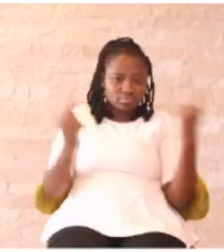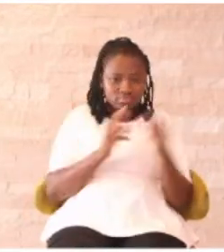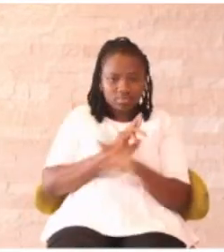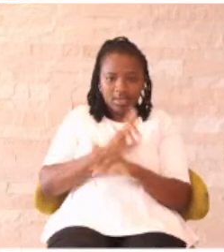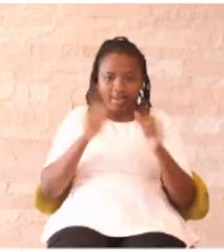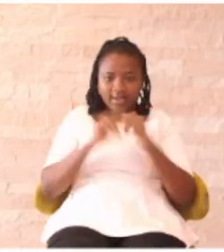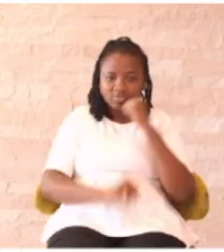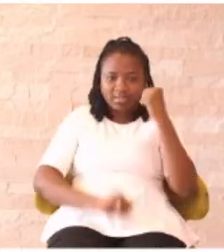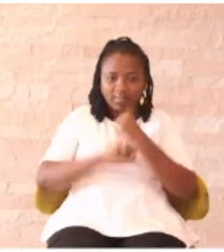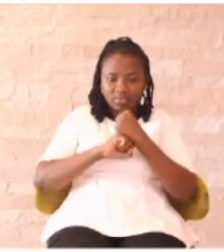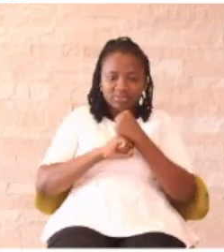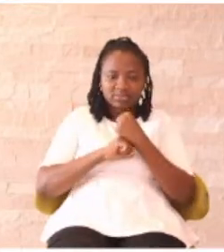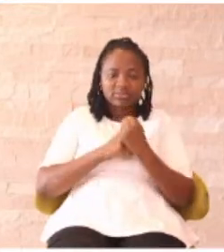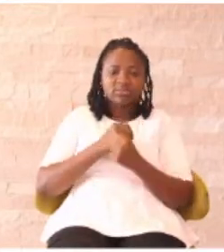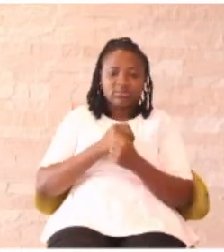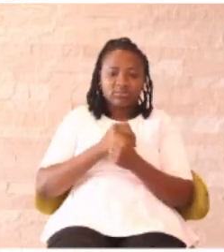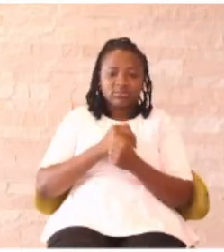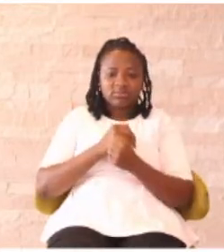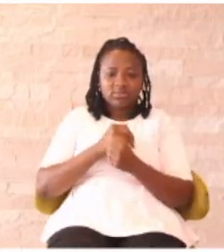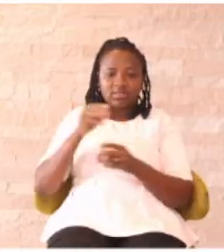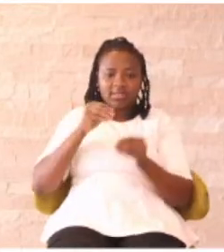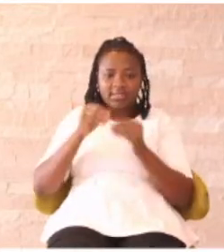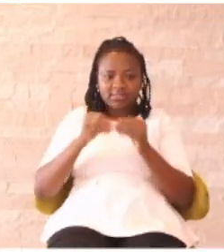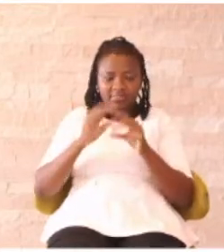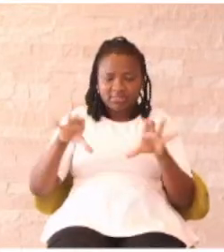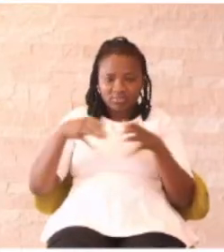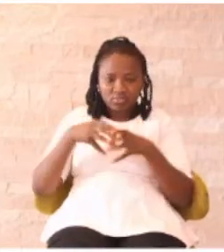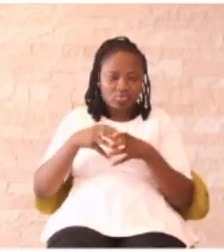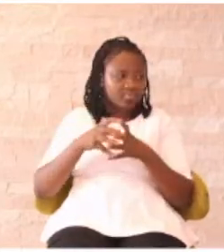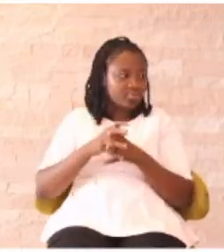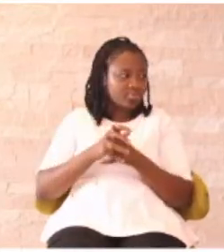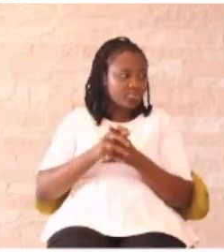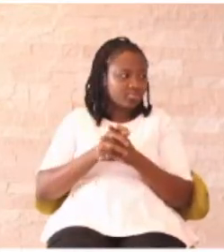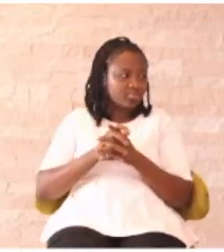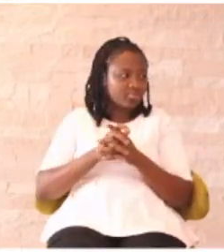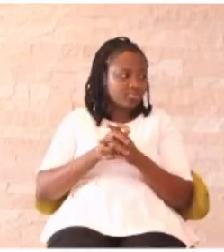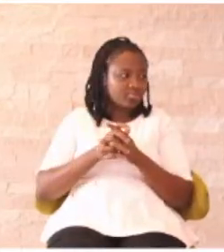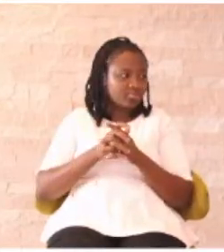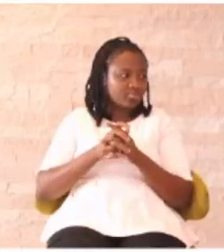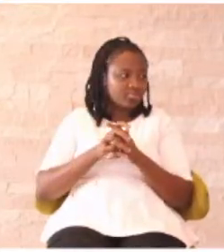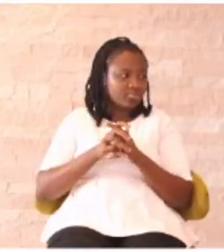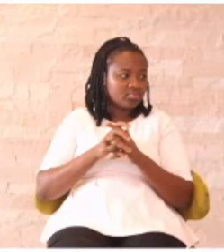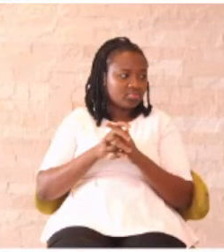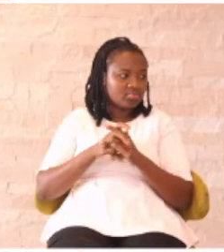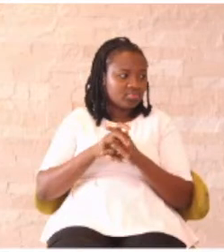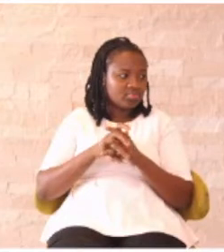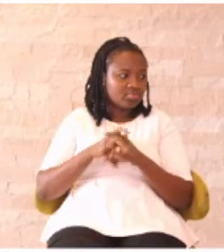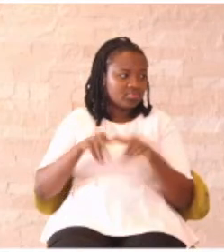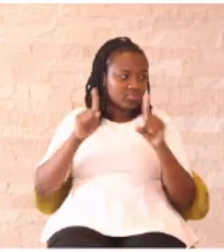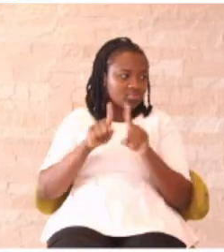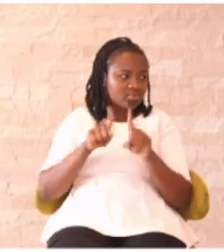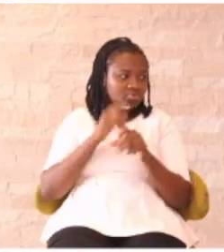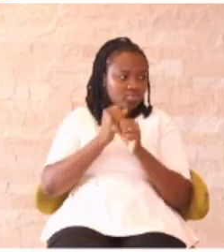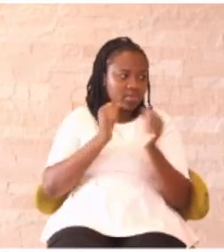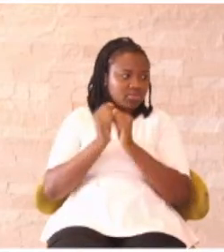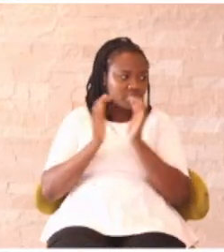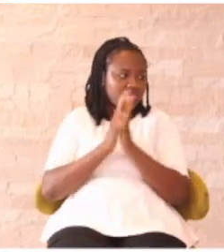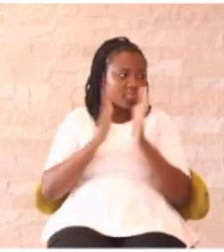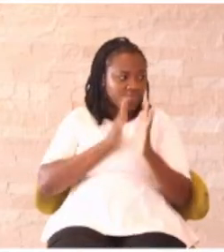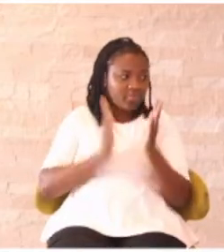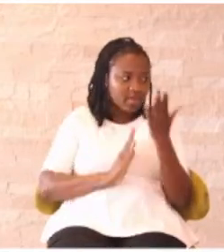the disability cause. Under AWESOME, we also work a lot with women rights